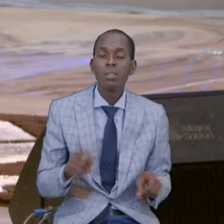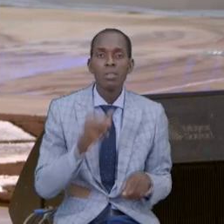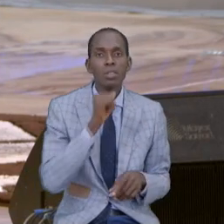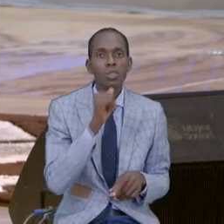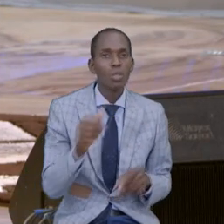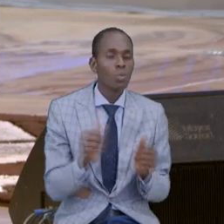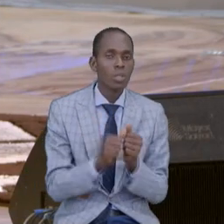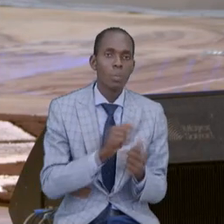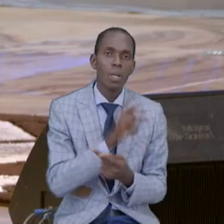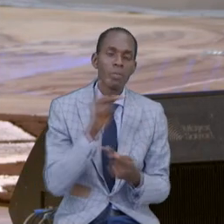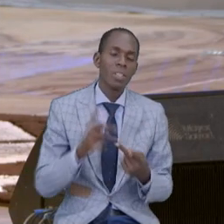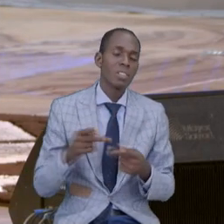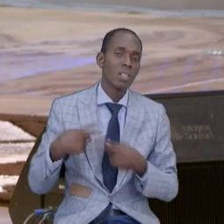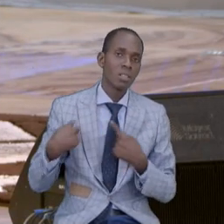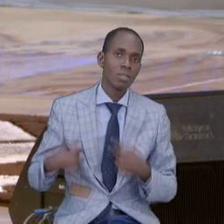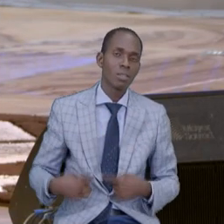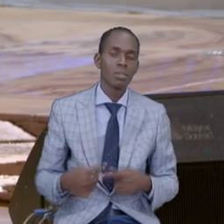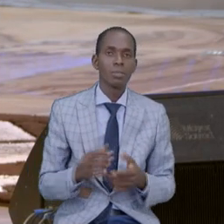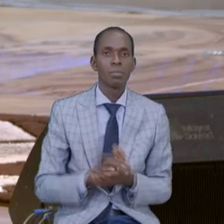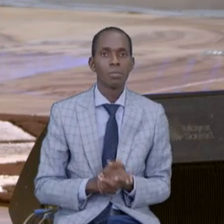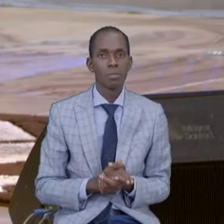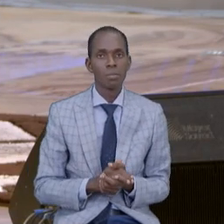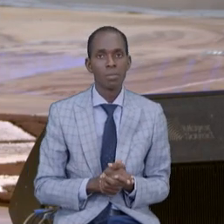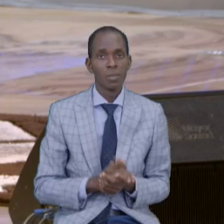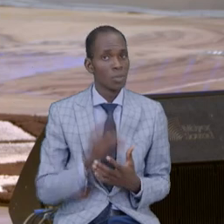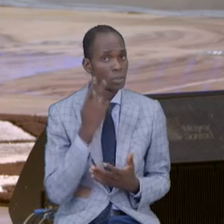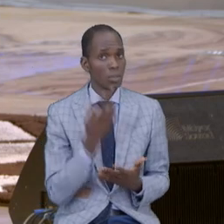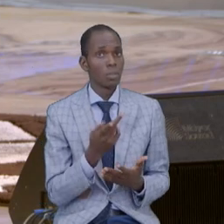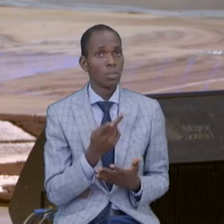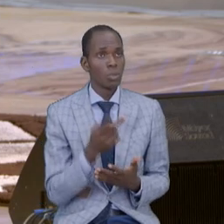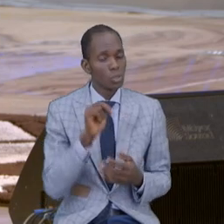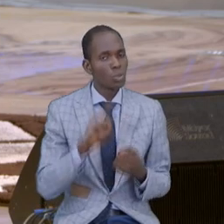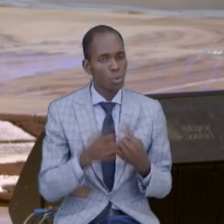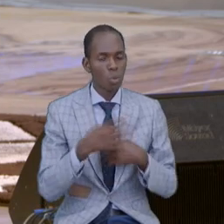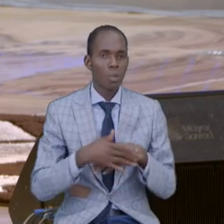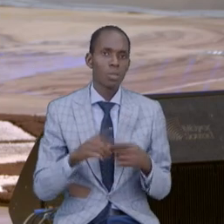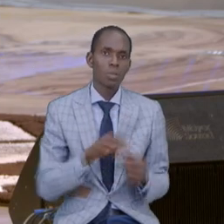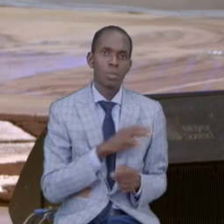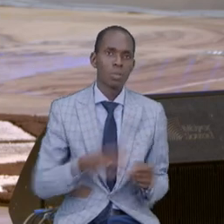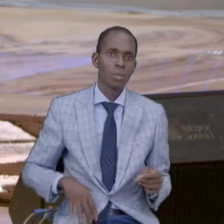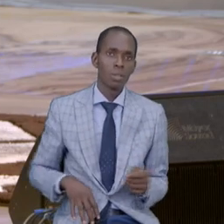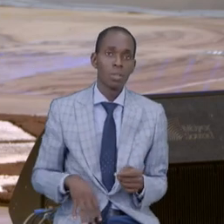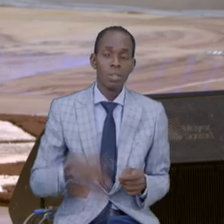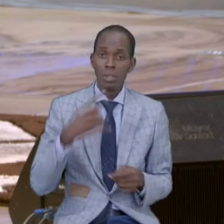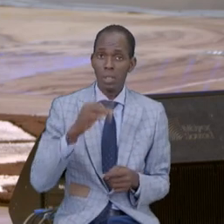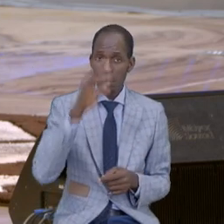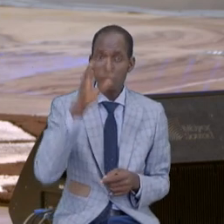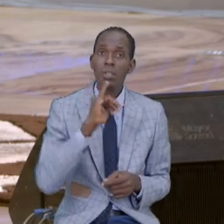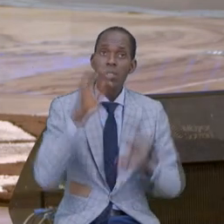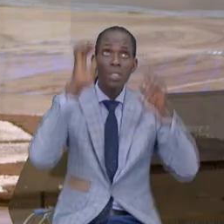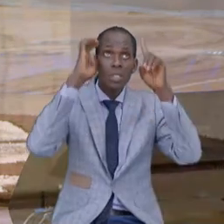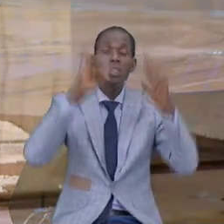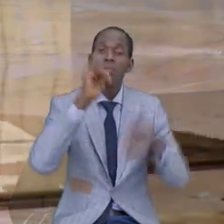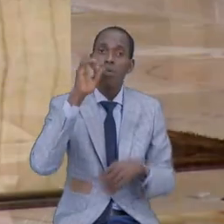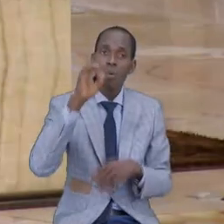not with a perfect heart. You see, you have to come back to Christ. He is the one that will take